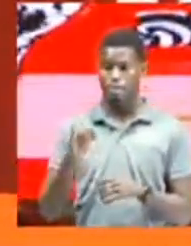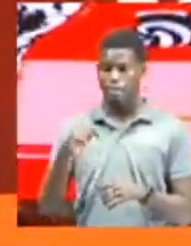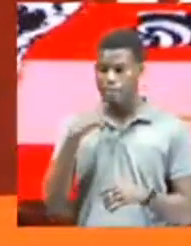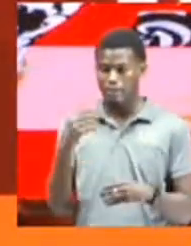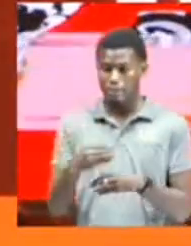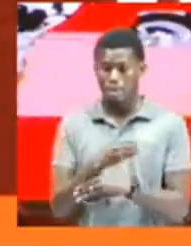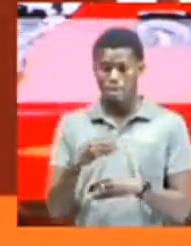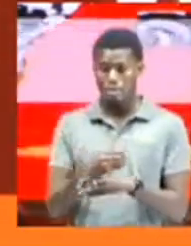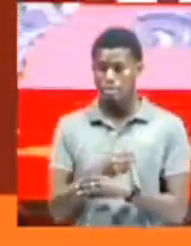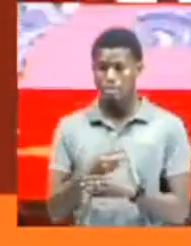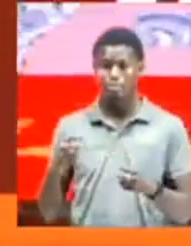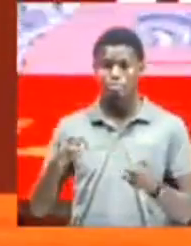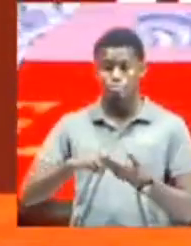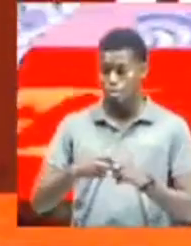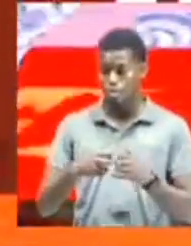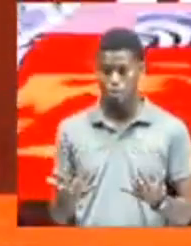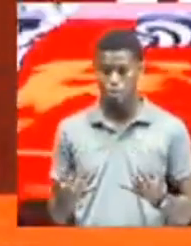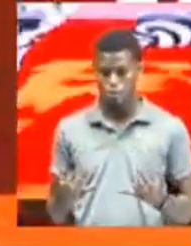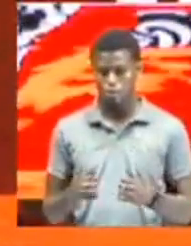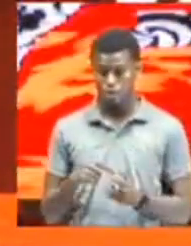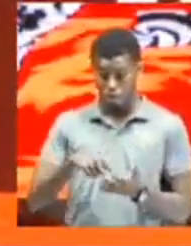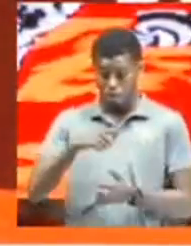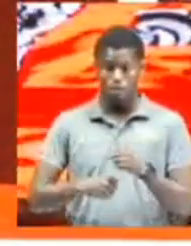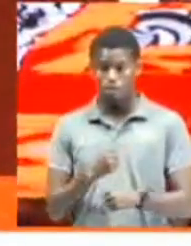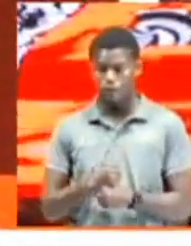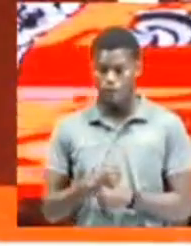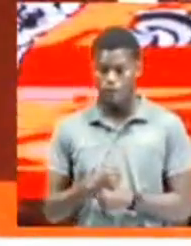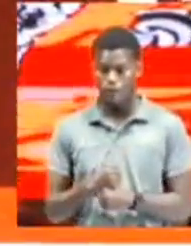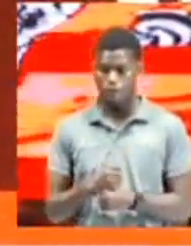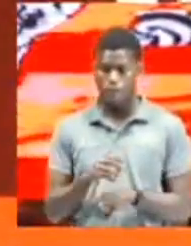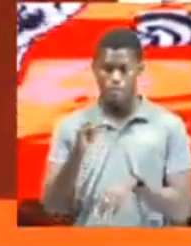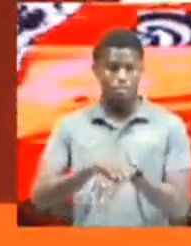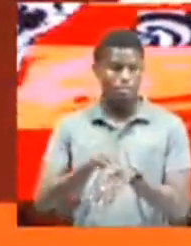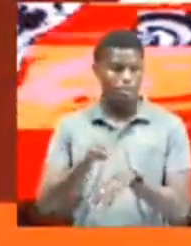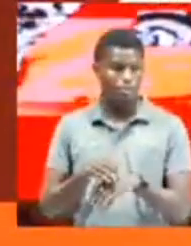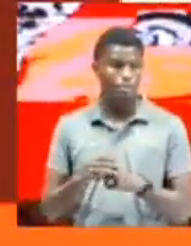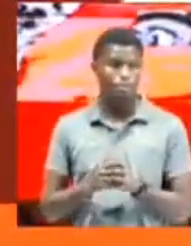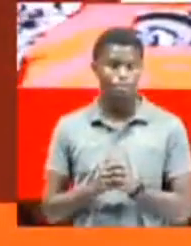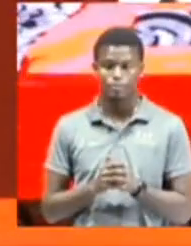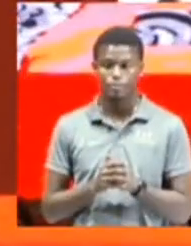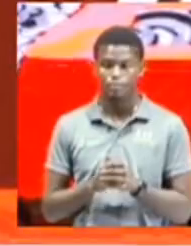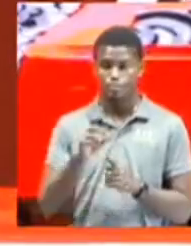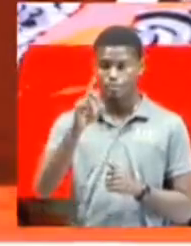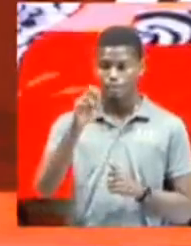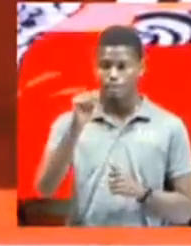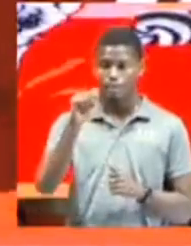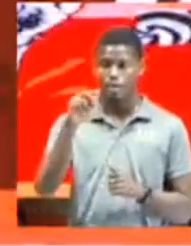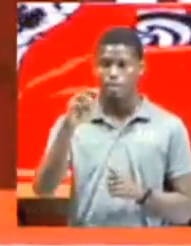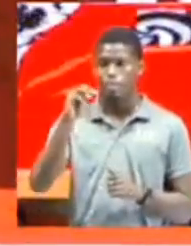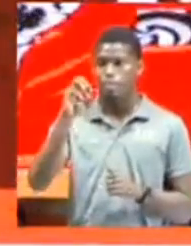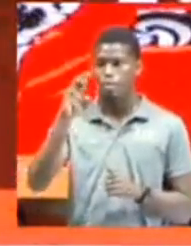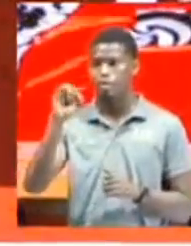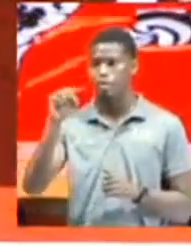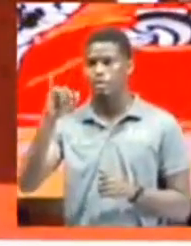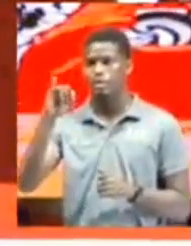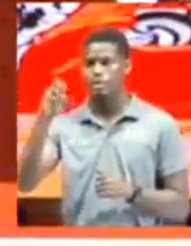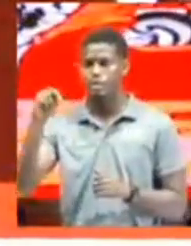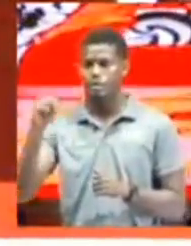This year, the Minister, Dana Morris Dixon, said that they are right on